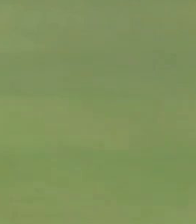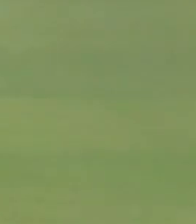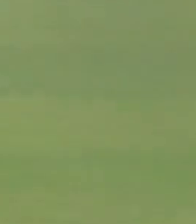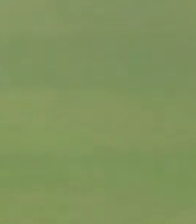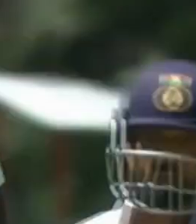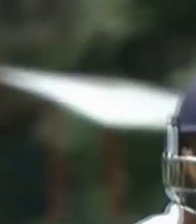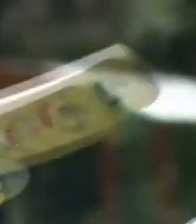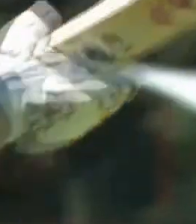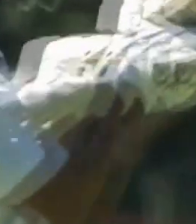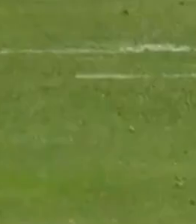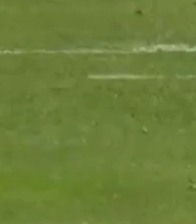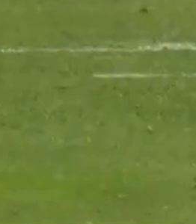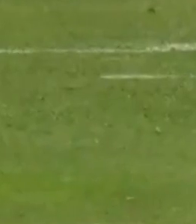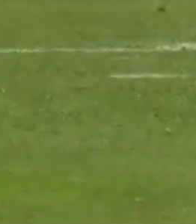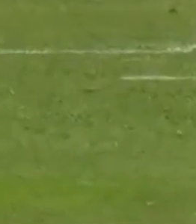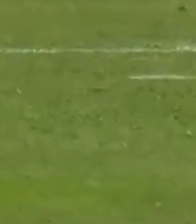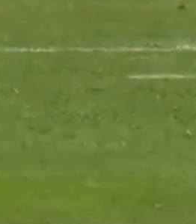on it? Yes, indeed.